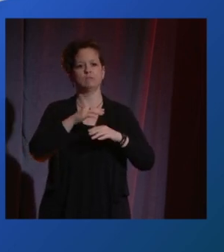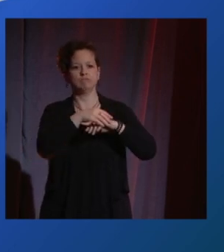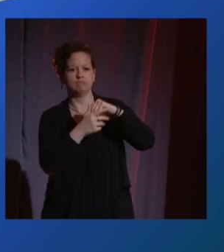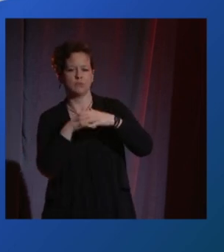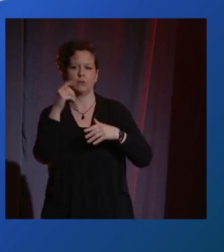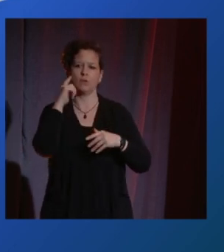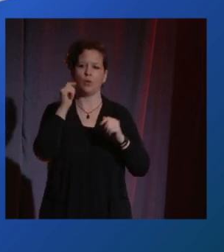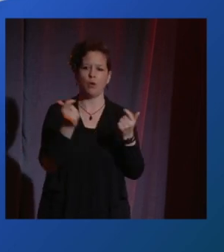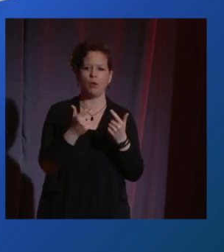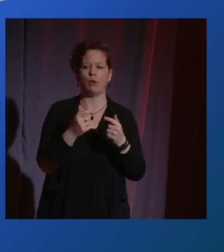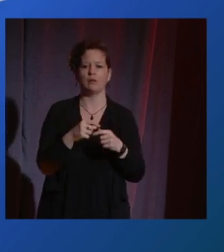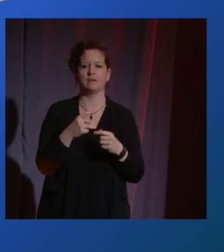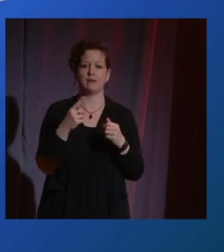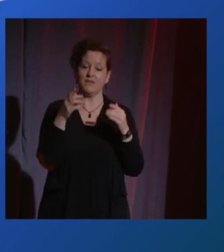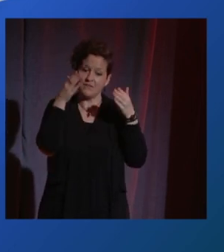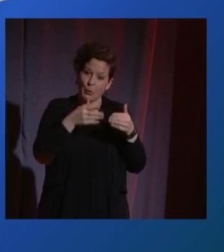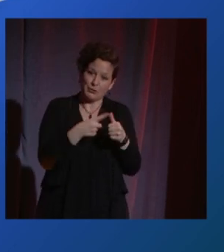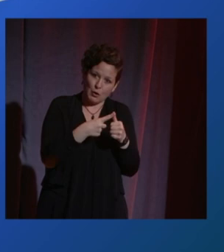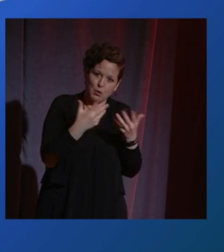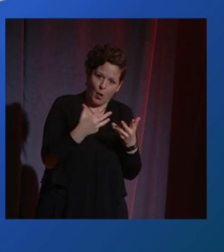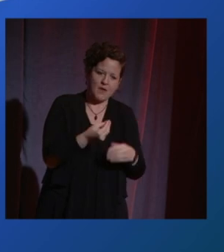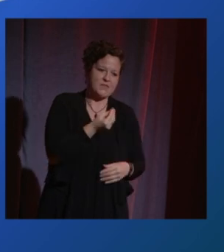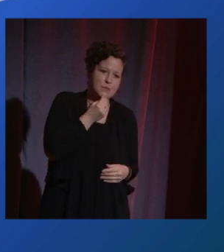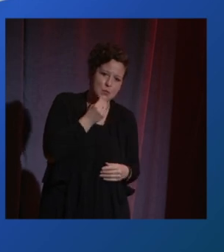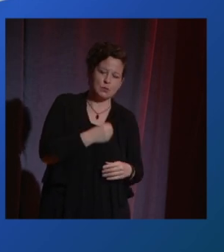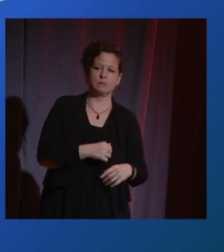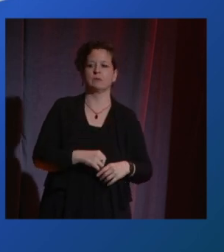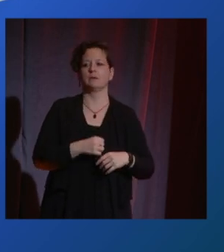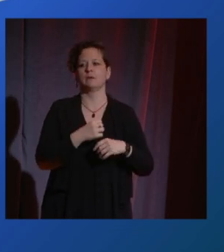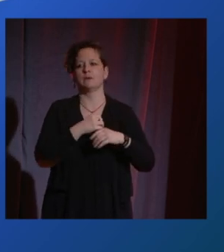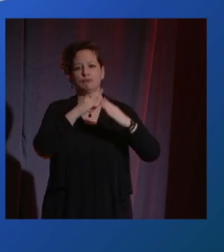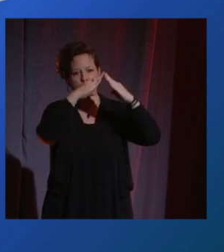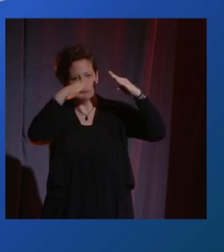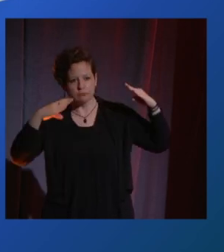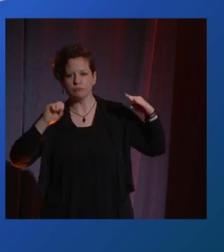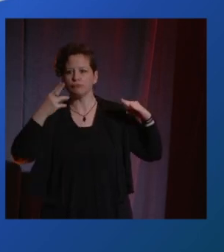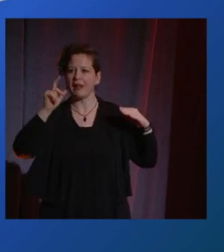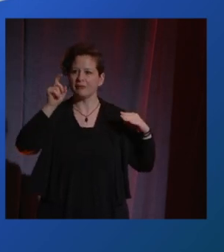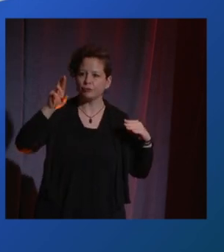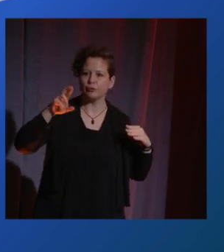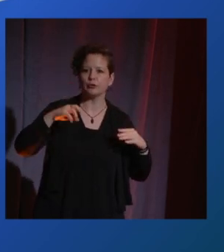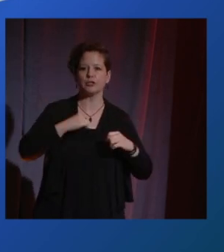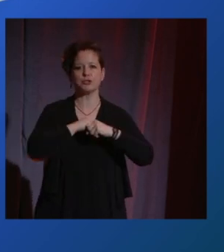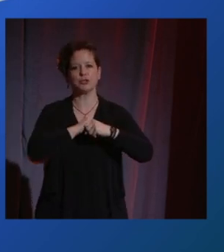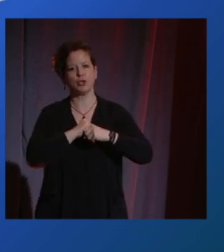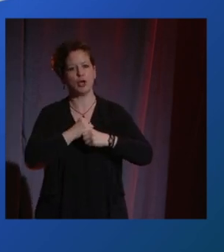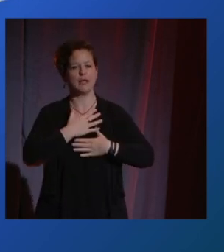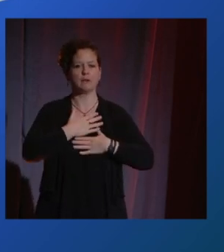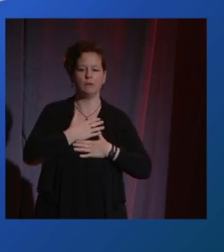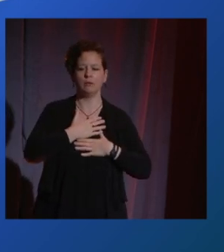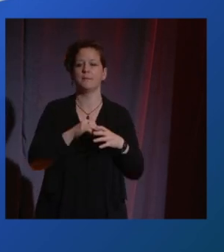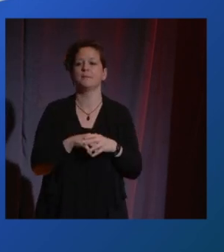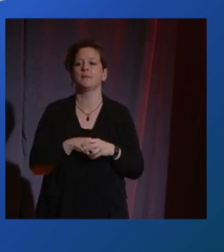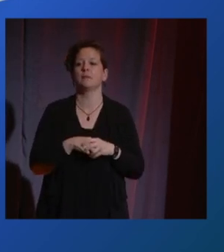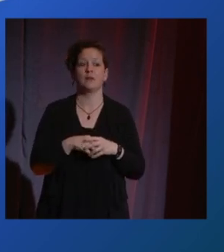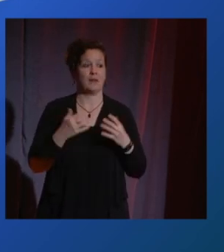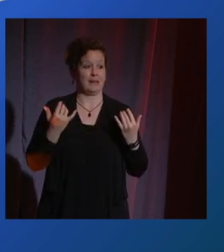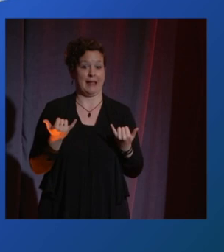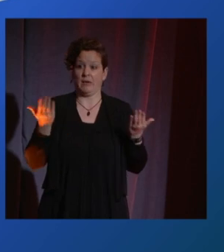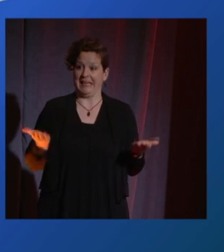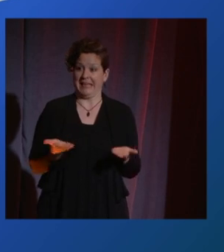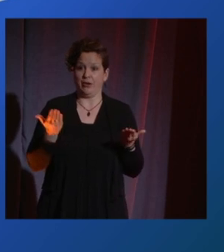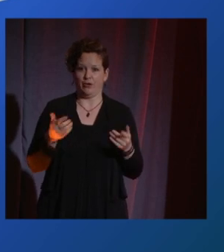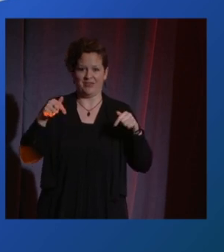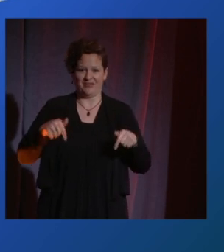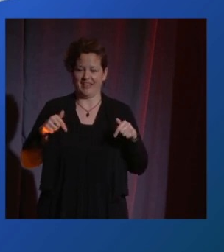security shelter um those are the things that I worry about and what we're talking about here is fundamental to helping